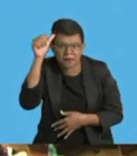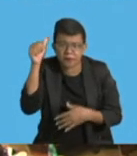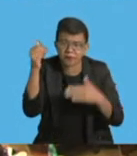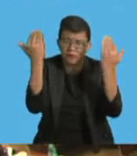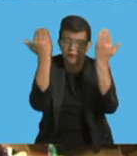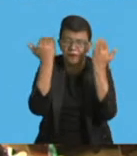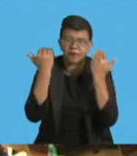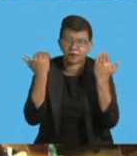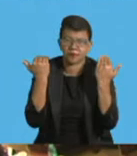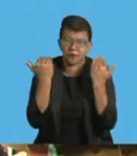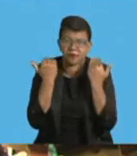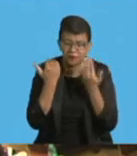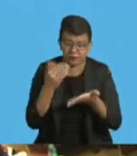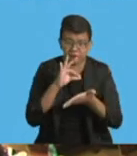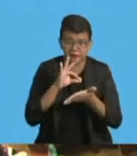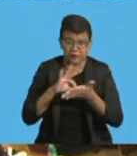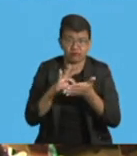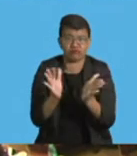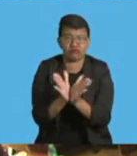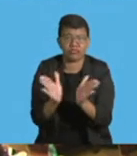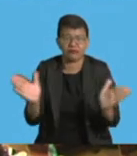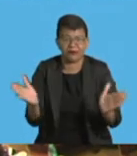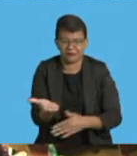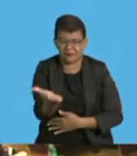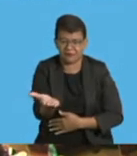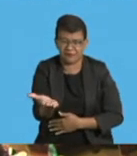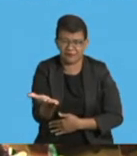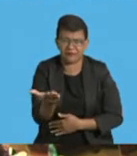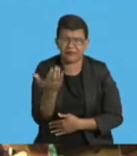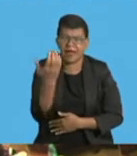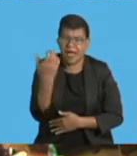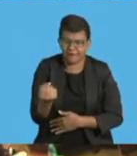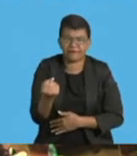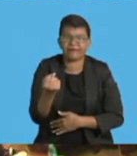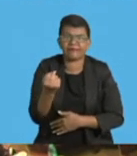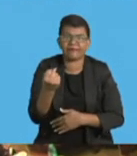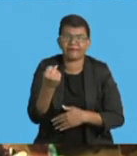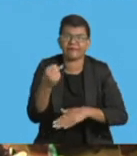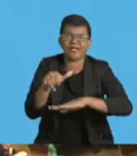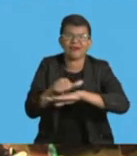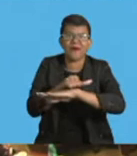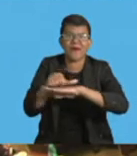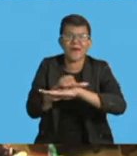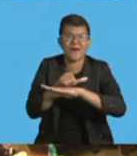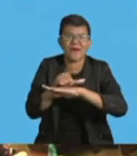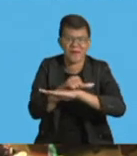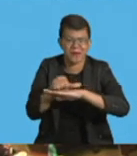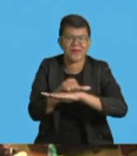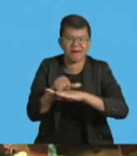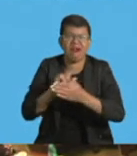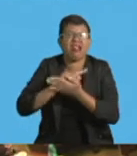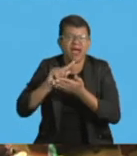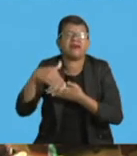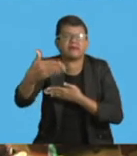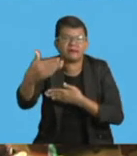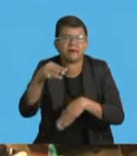has convened the Global Climate Action Summit in New York later in the month, and he has asked all 195 nations